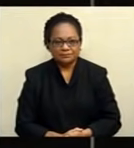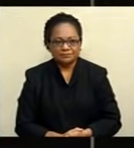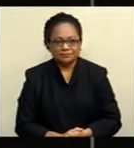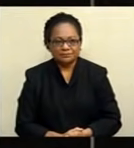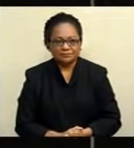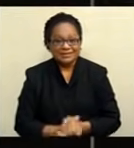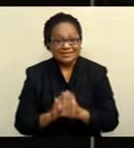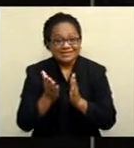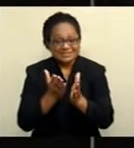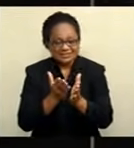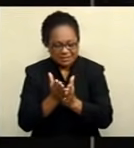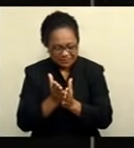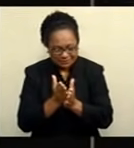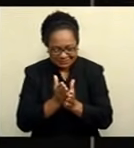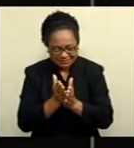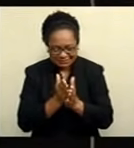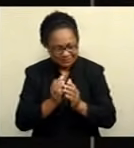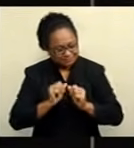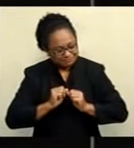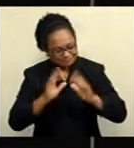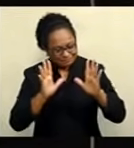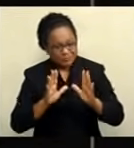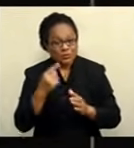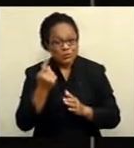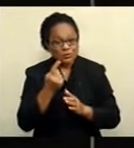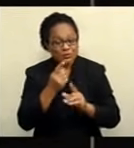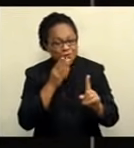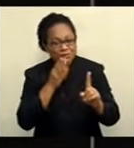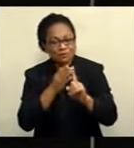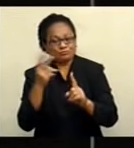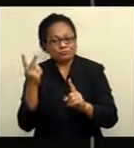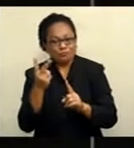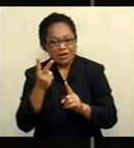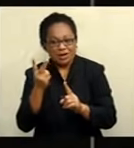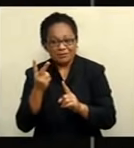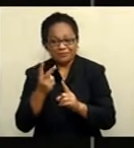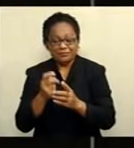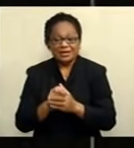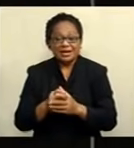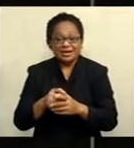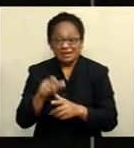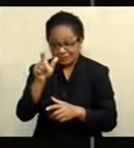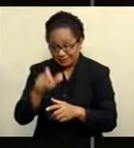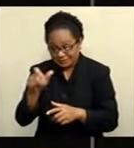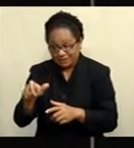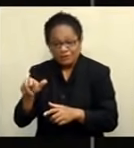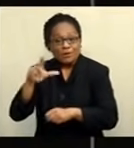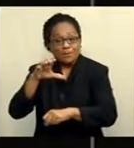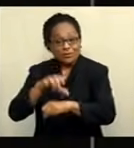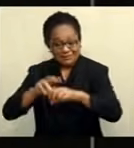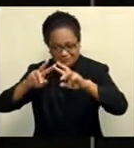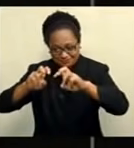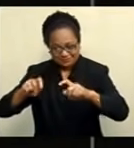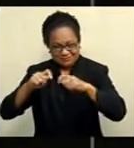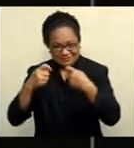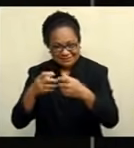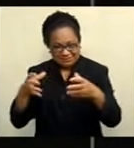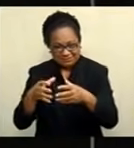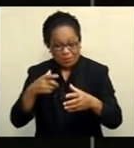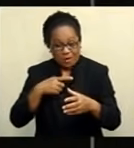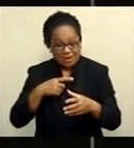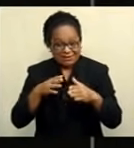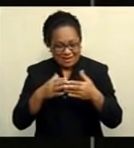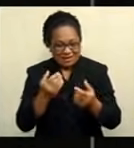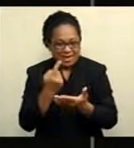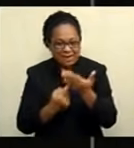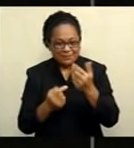Service beyond the thin blue line is the motto of 12 officers of the police forensics team during this second wave of